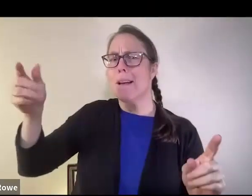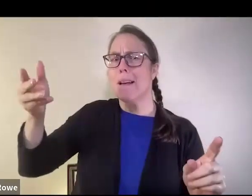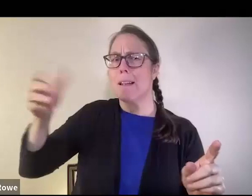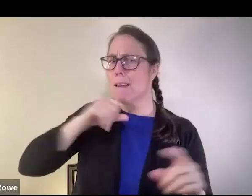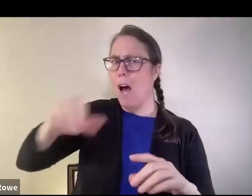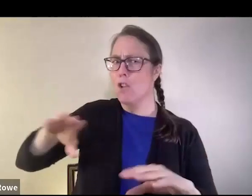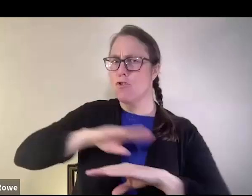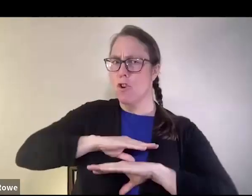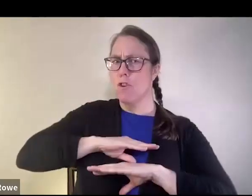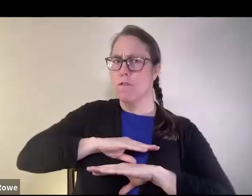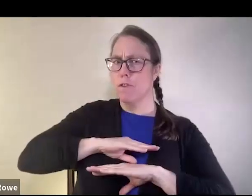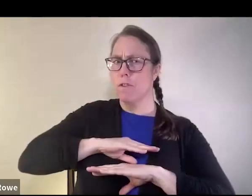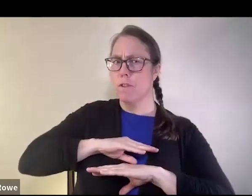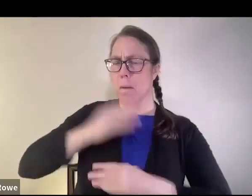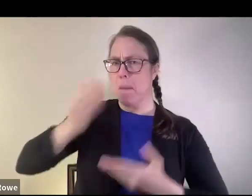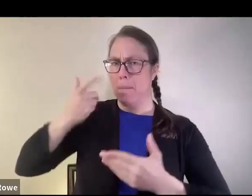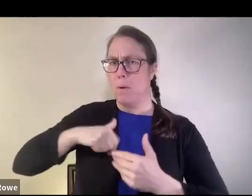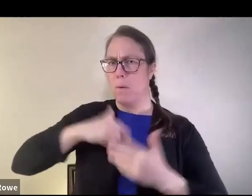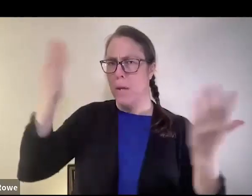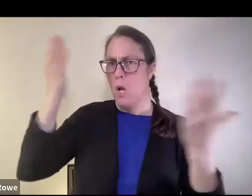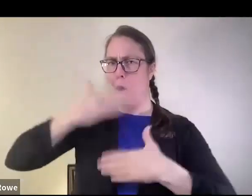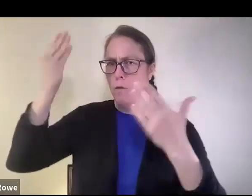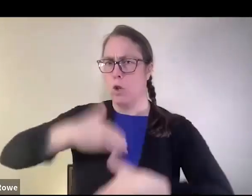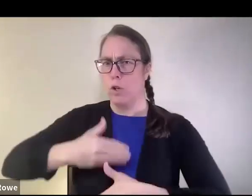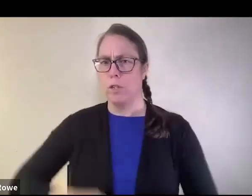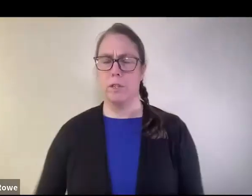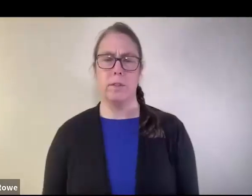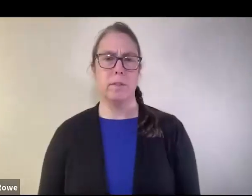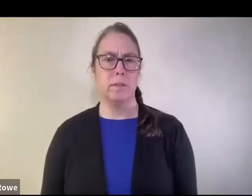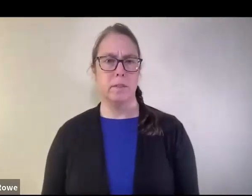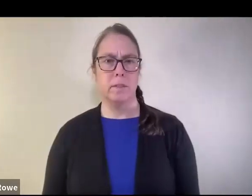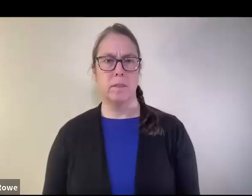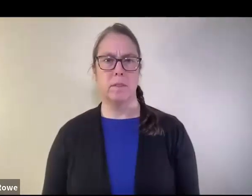not being served might have been overlooked?